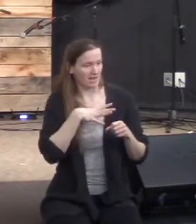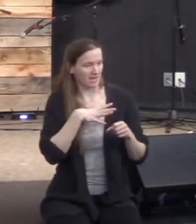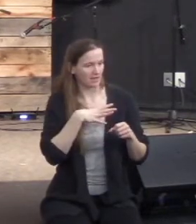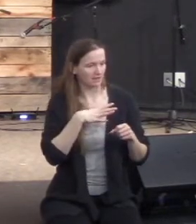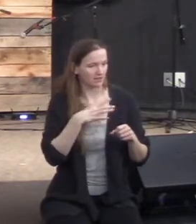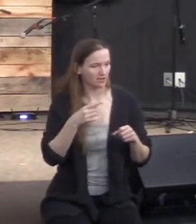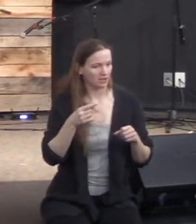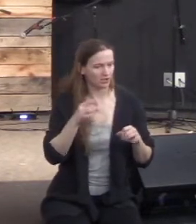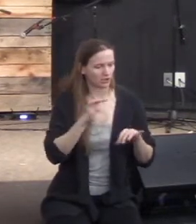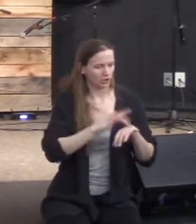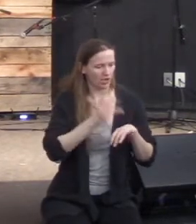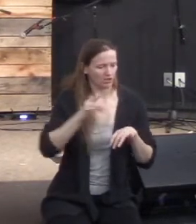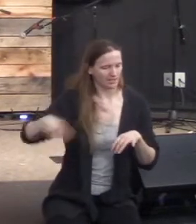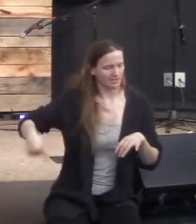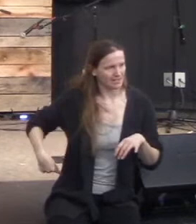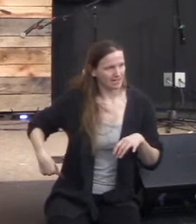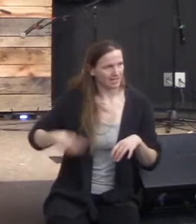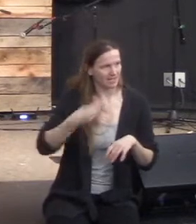the man.